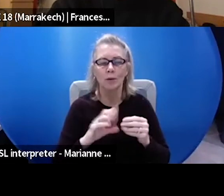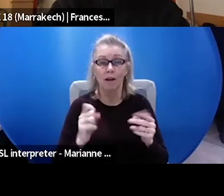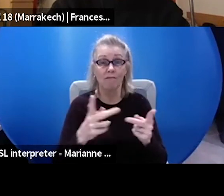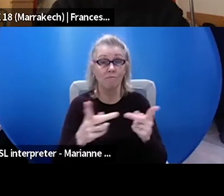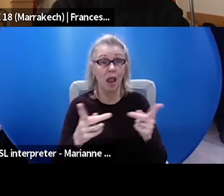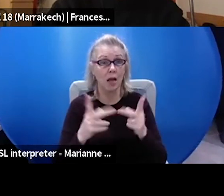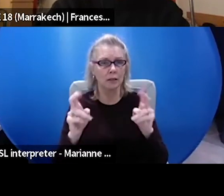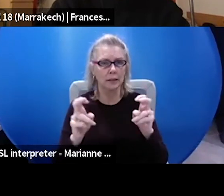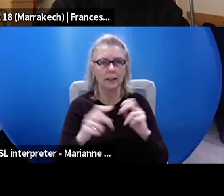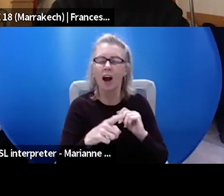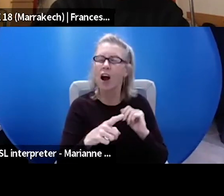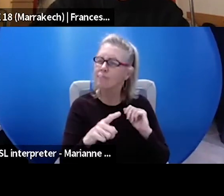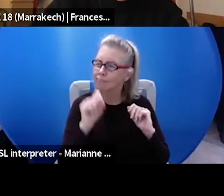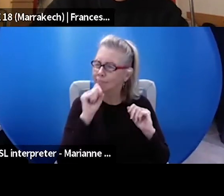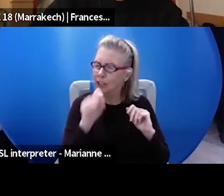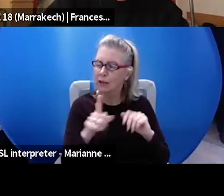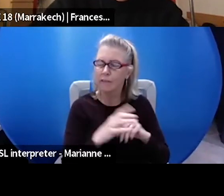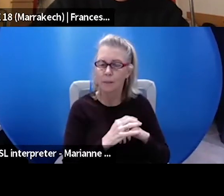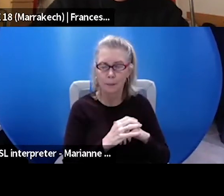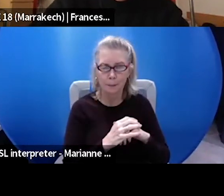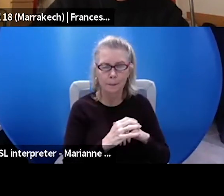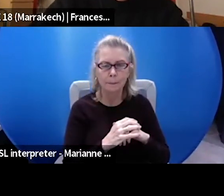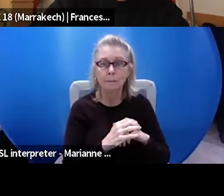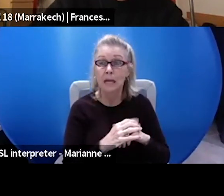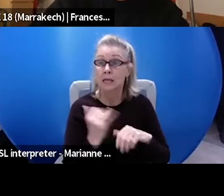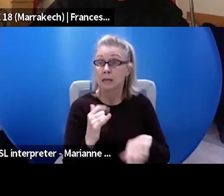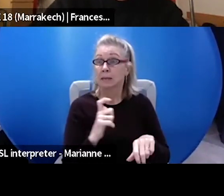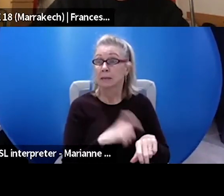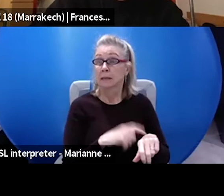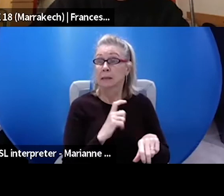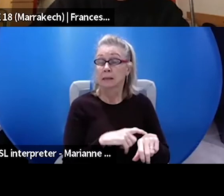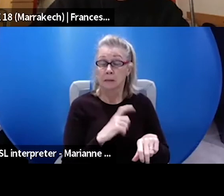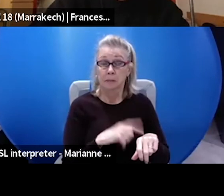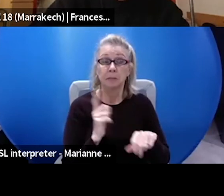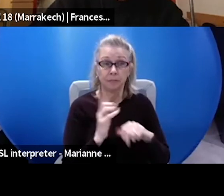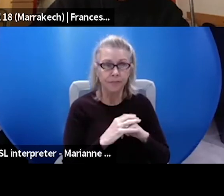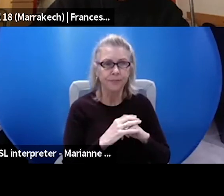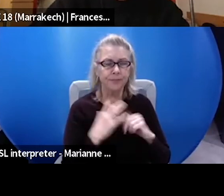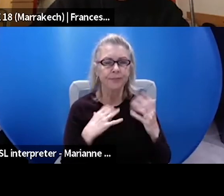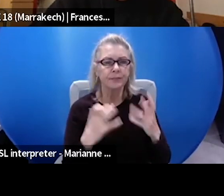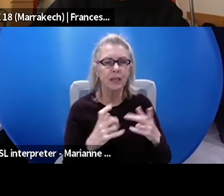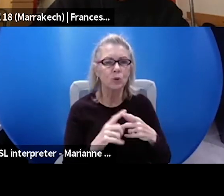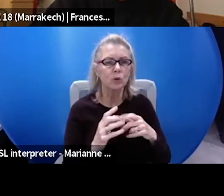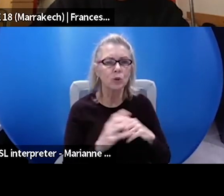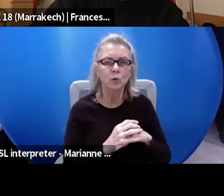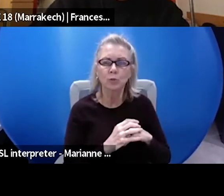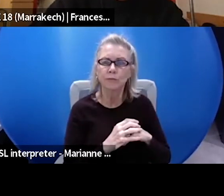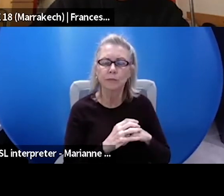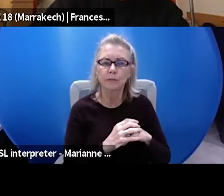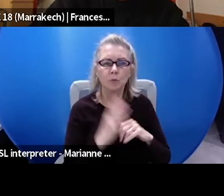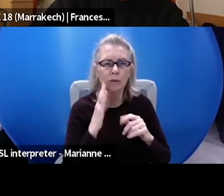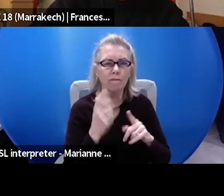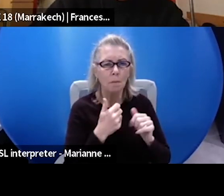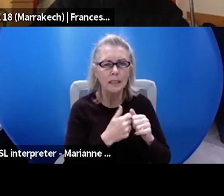I love that. We're actually coming down to time. So I just wanted to know from each of